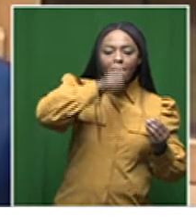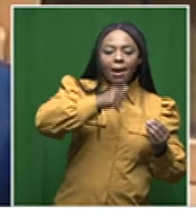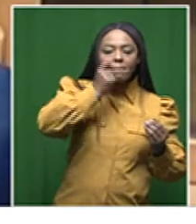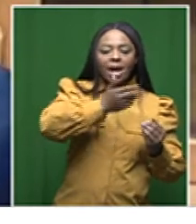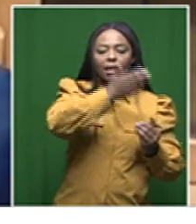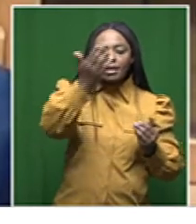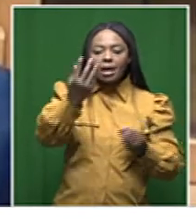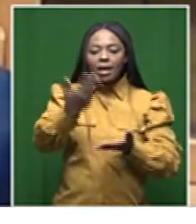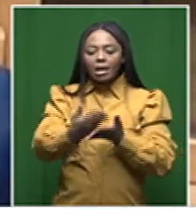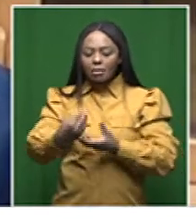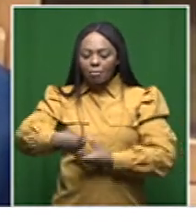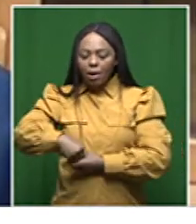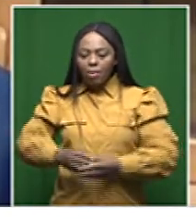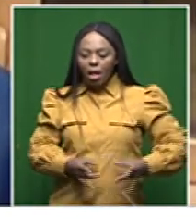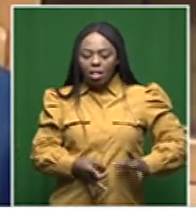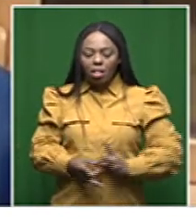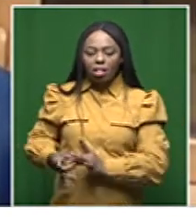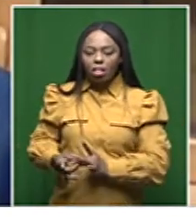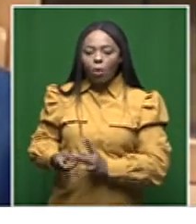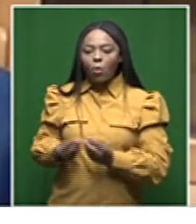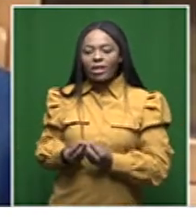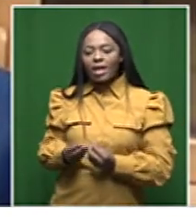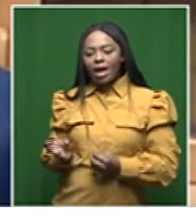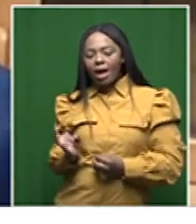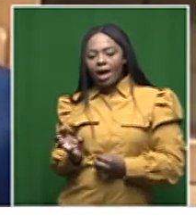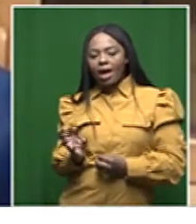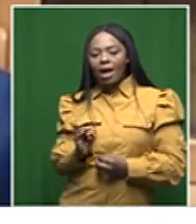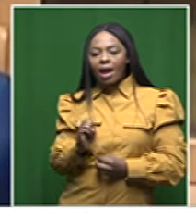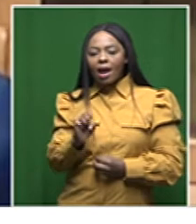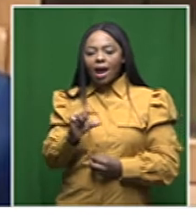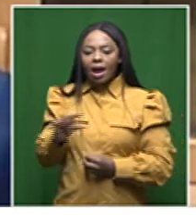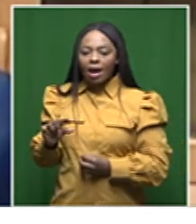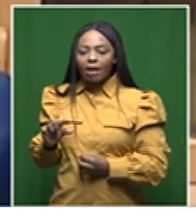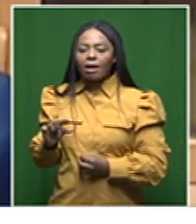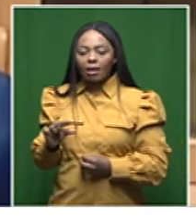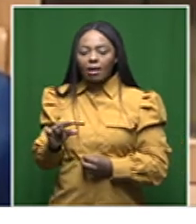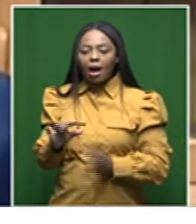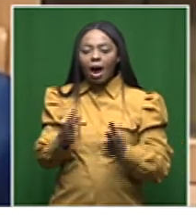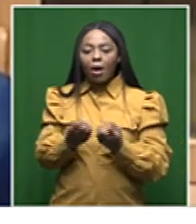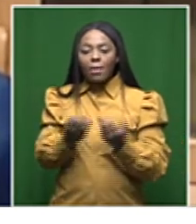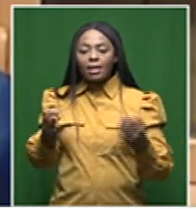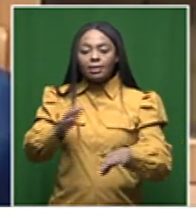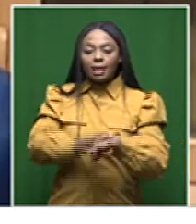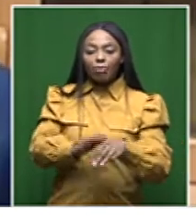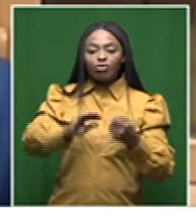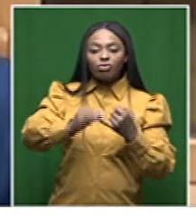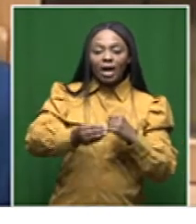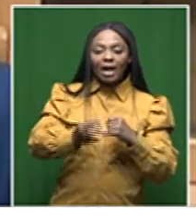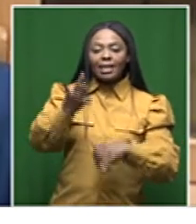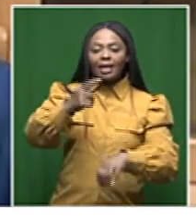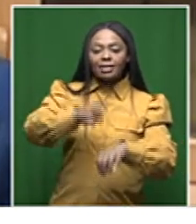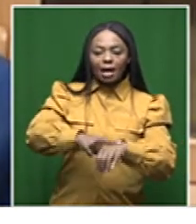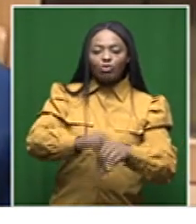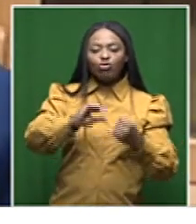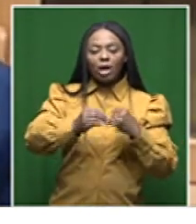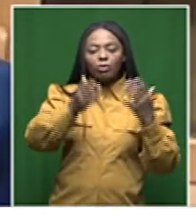be closer to where the eggs are, and then they conceive through that method. Artificial insemination, how many times can you try? At least 3 times,